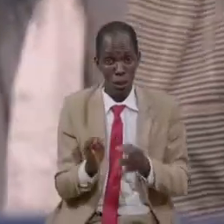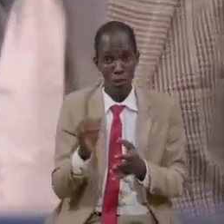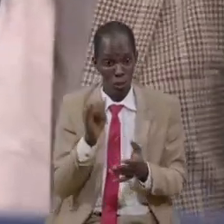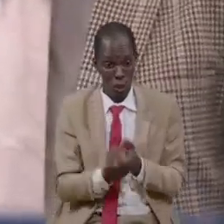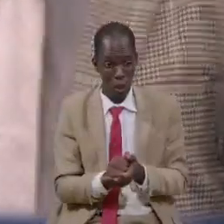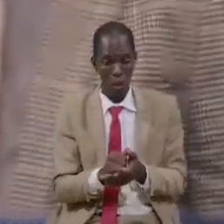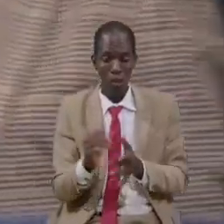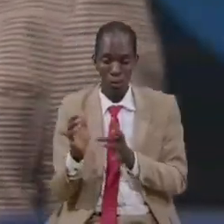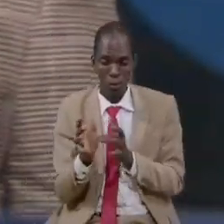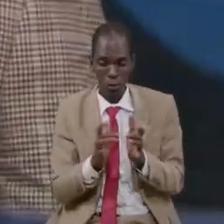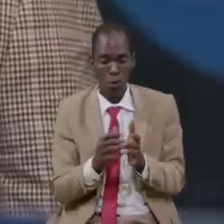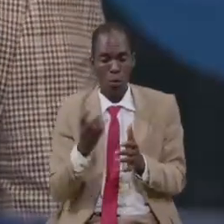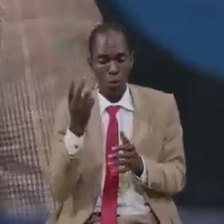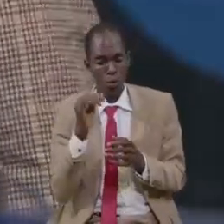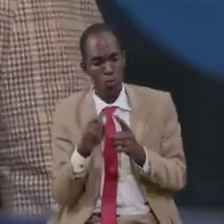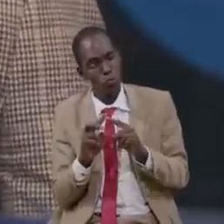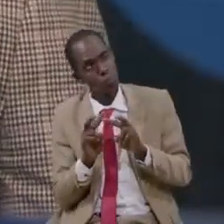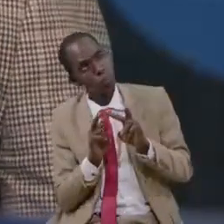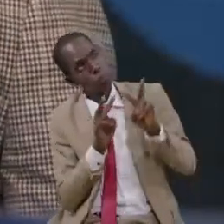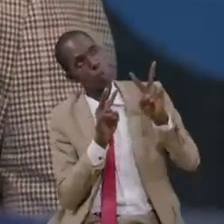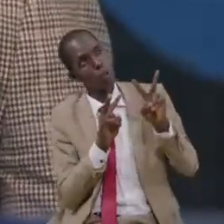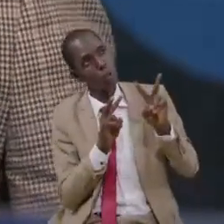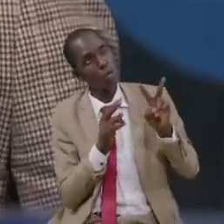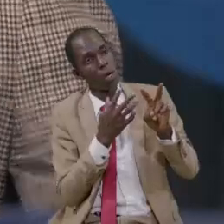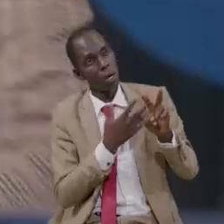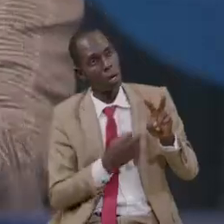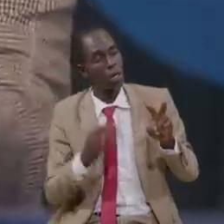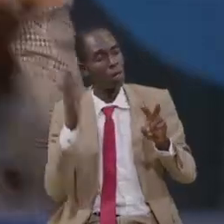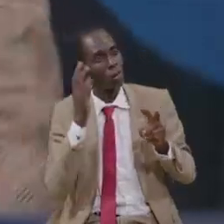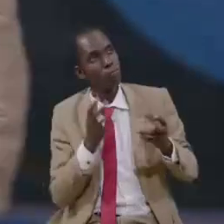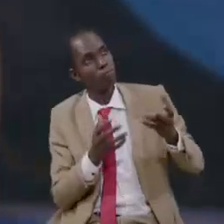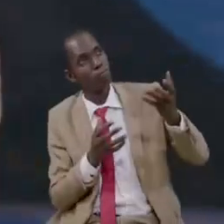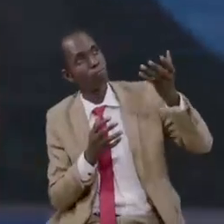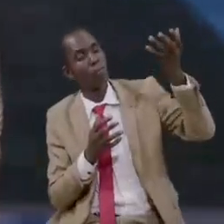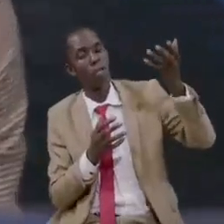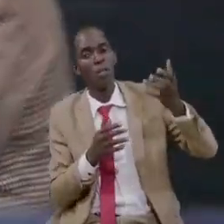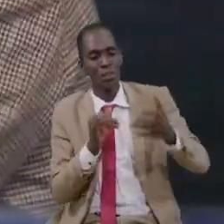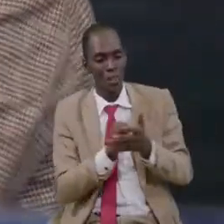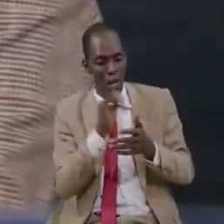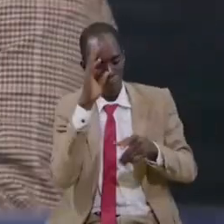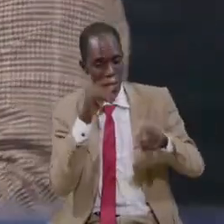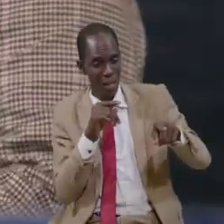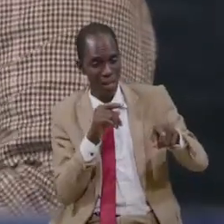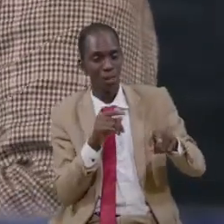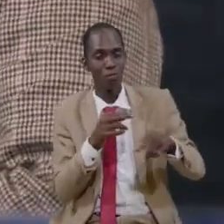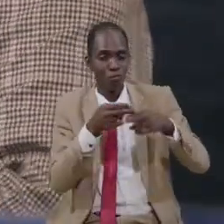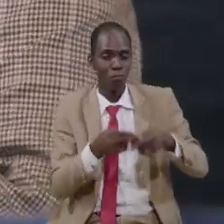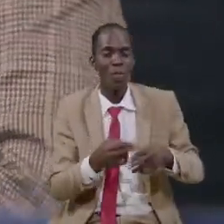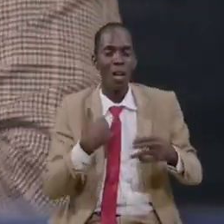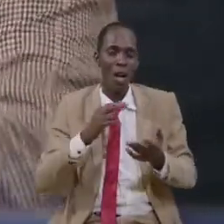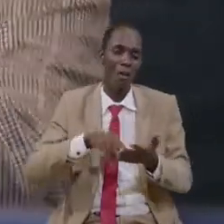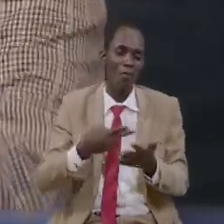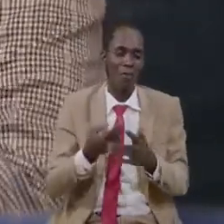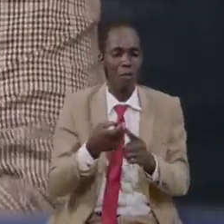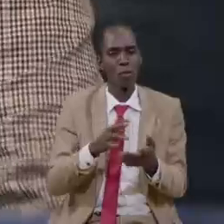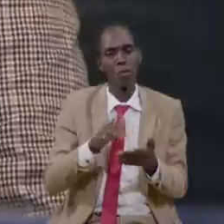stretch up his hand, he's falling short of the glory of God. The people even said, the man is a sinner.